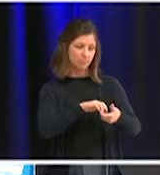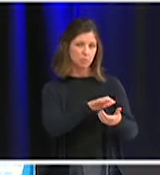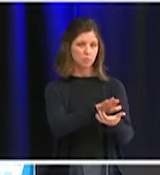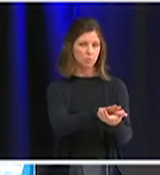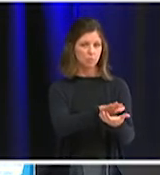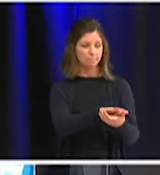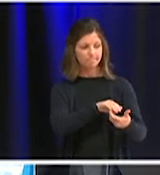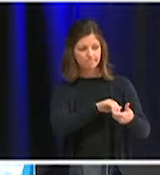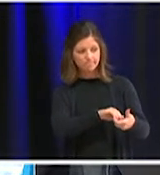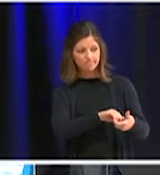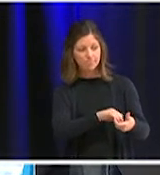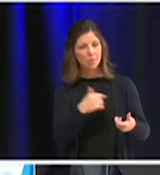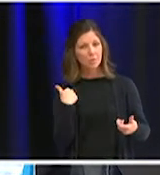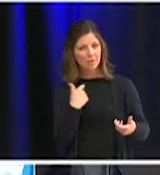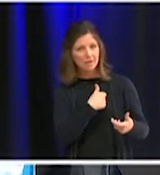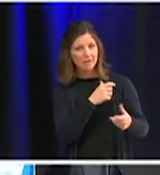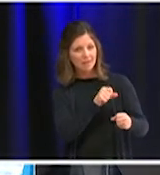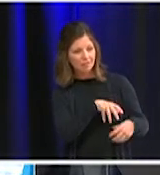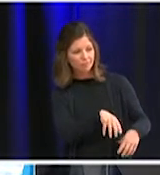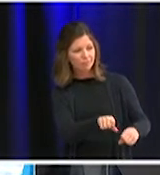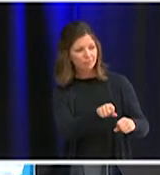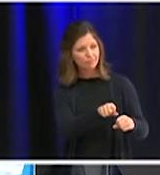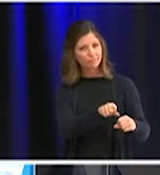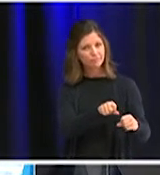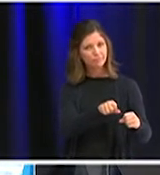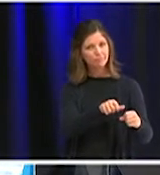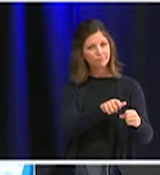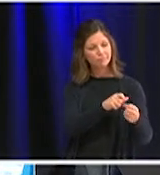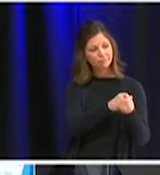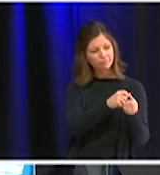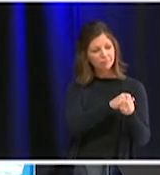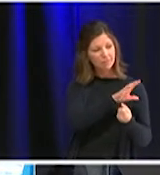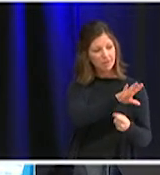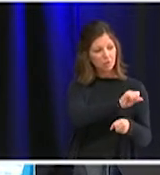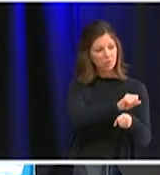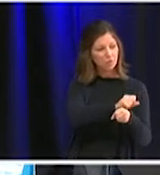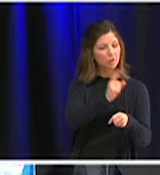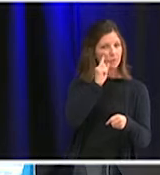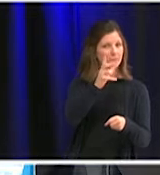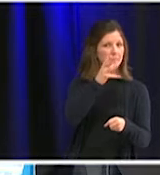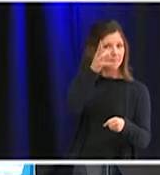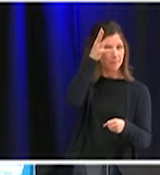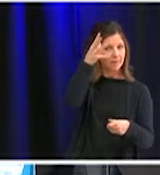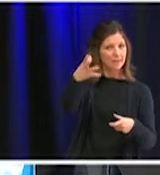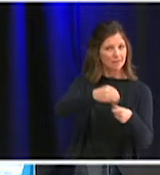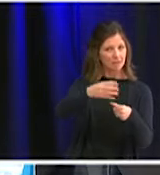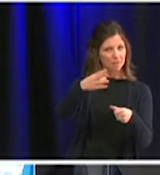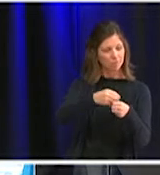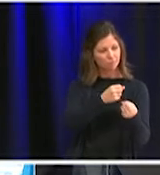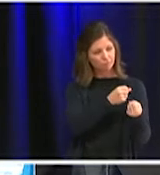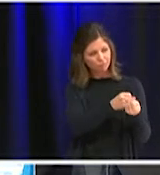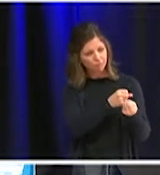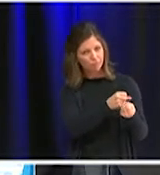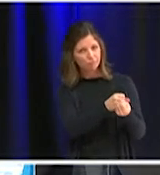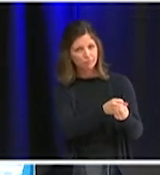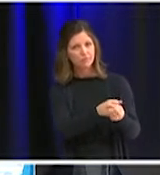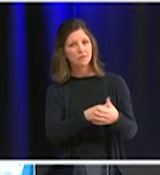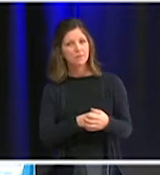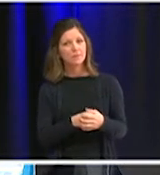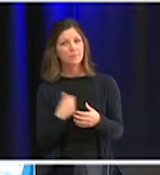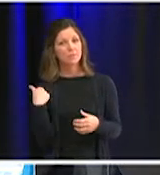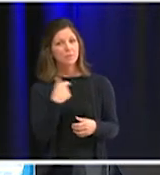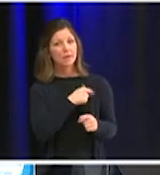do it part of the school system and what they're doing around parent engagement and make those things happen. We also attended the